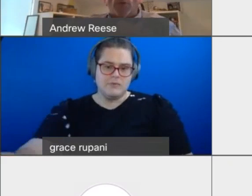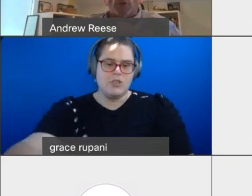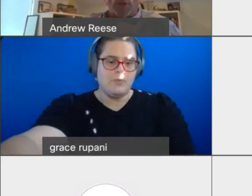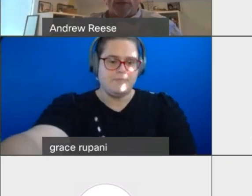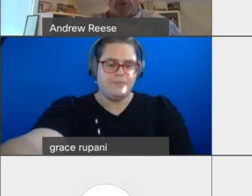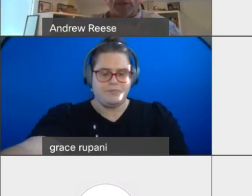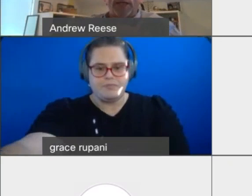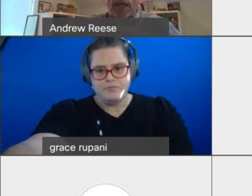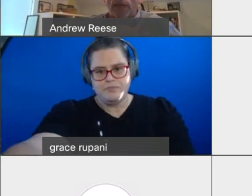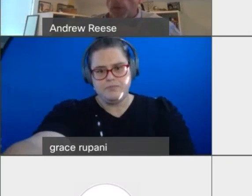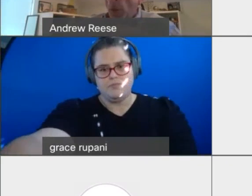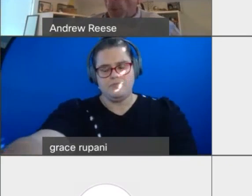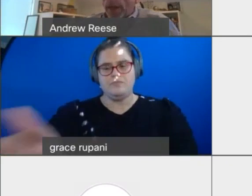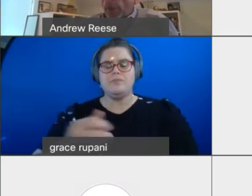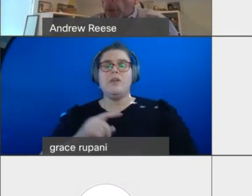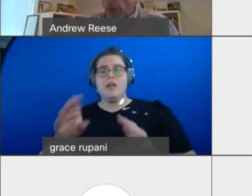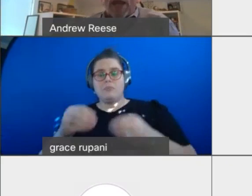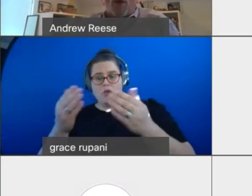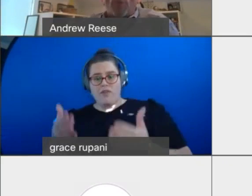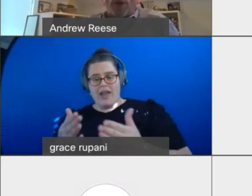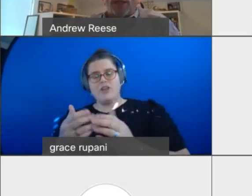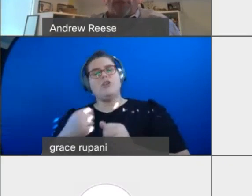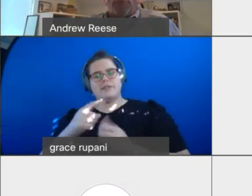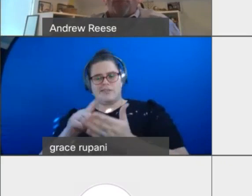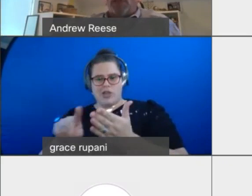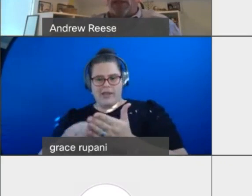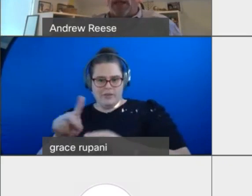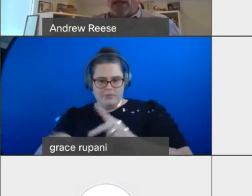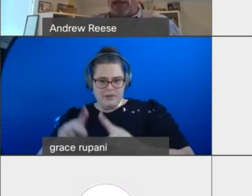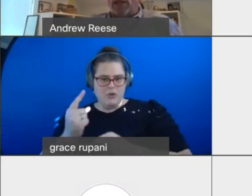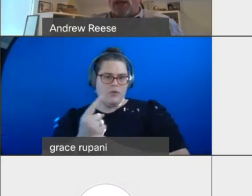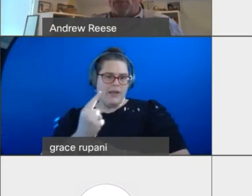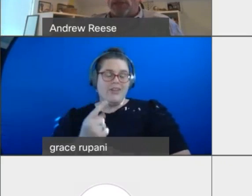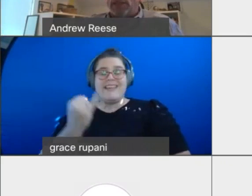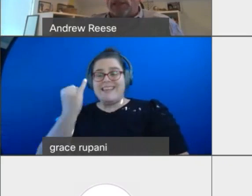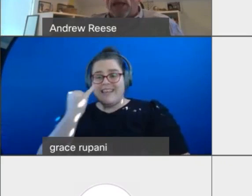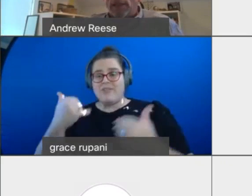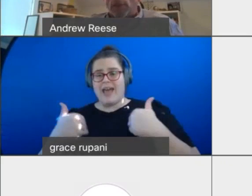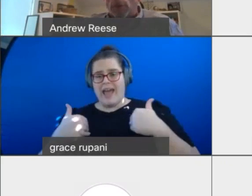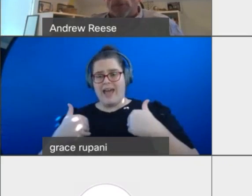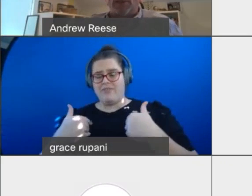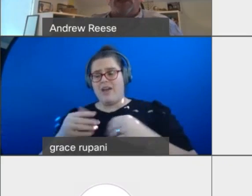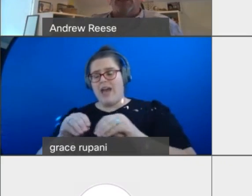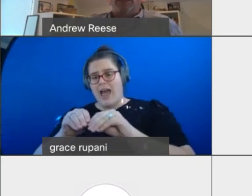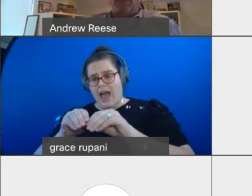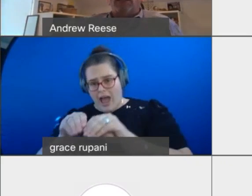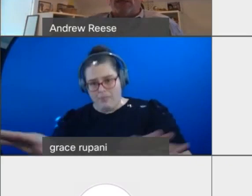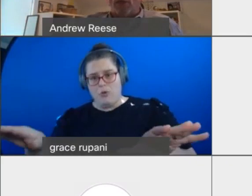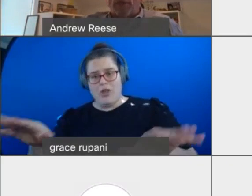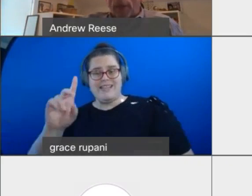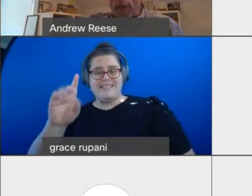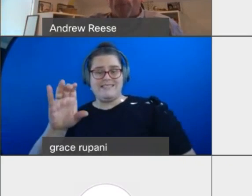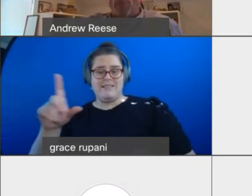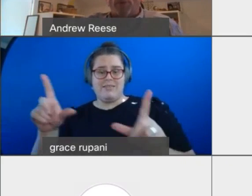those folks regularly. And whenever there's an outbreak in a DC licensed facility, DC